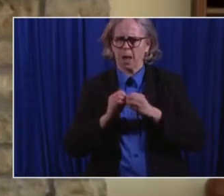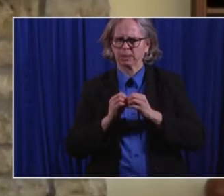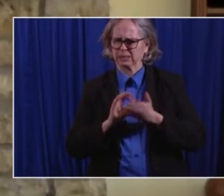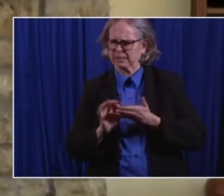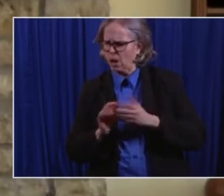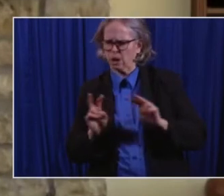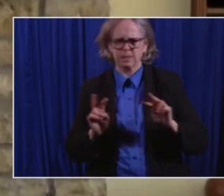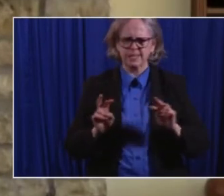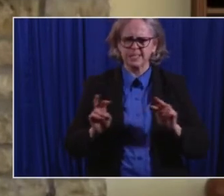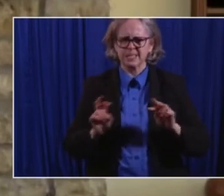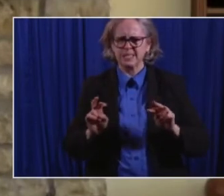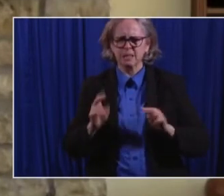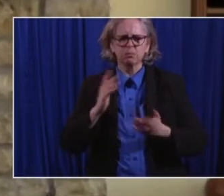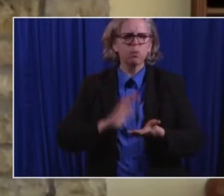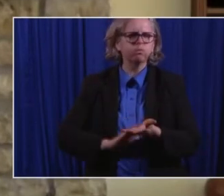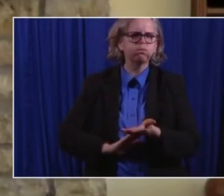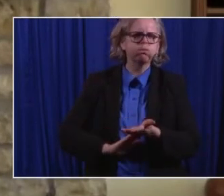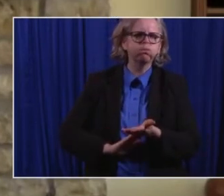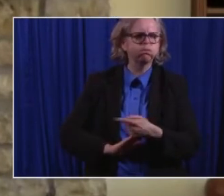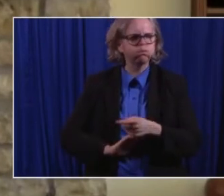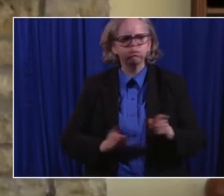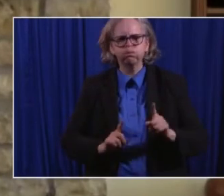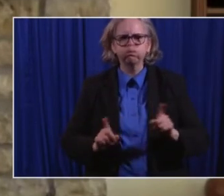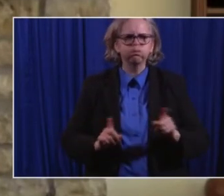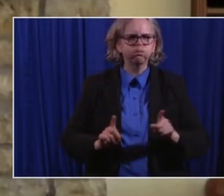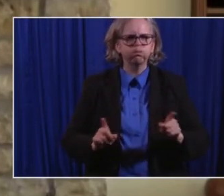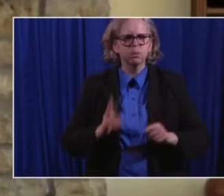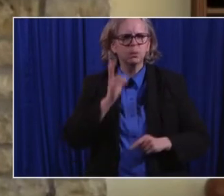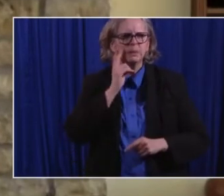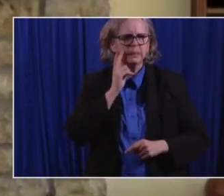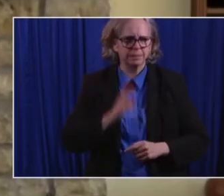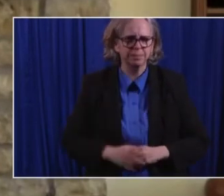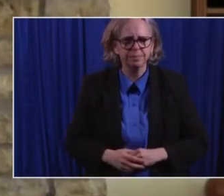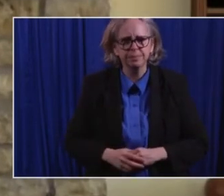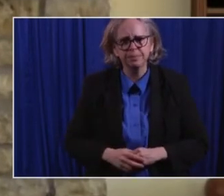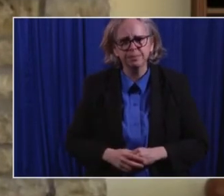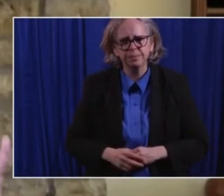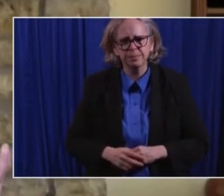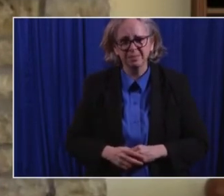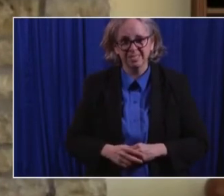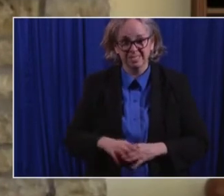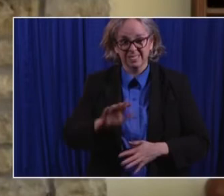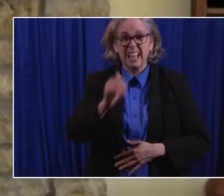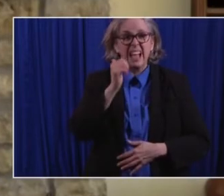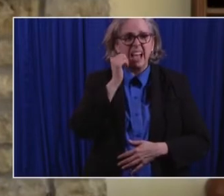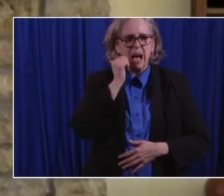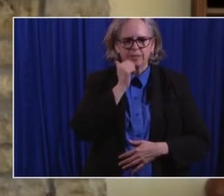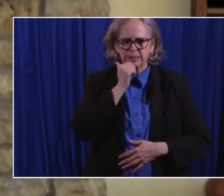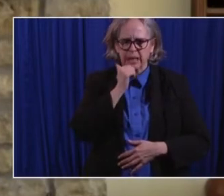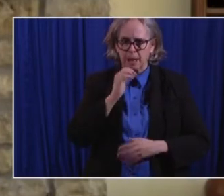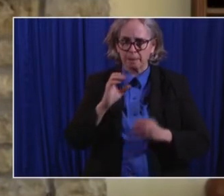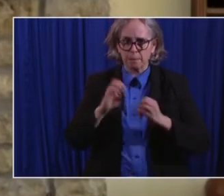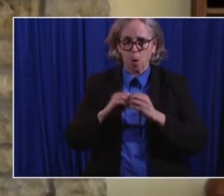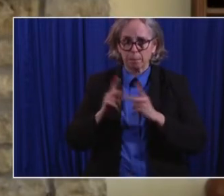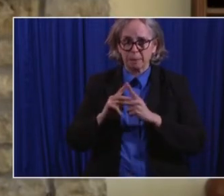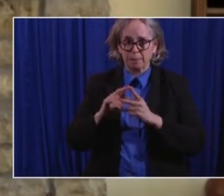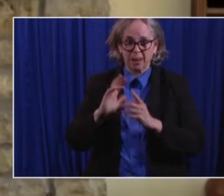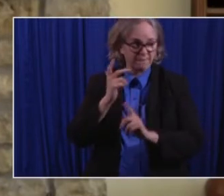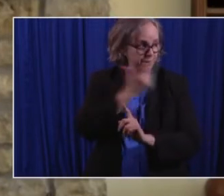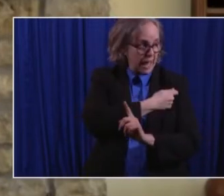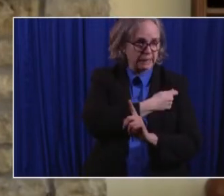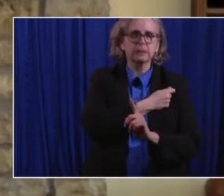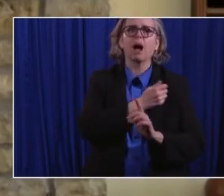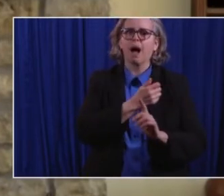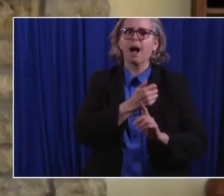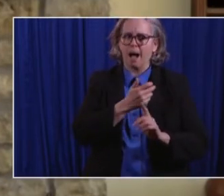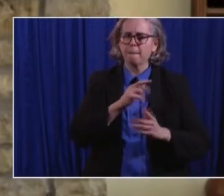weigh everything. Every day that goes by, we get more people vaccinated. So that we think we're going to continue right down